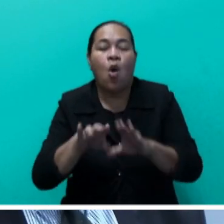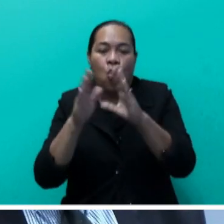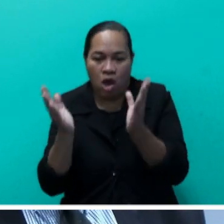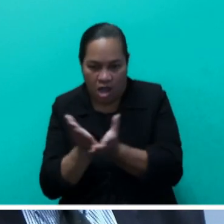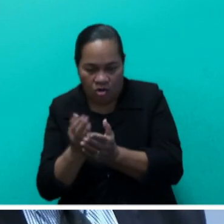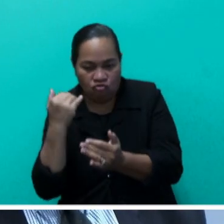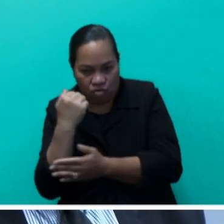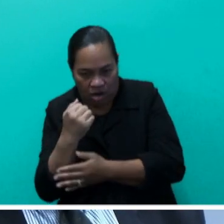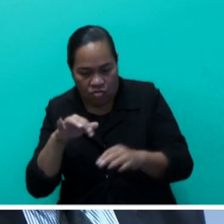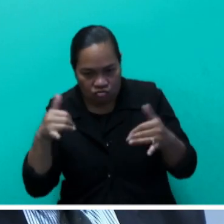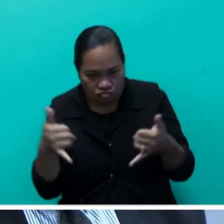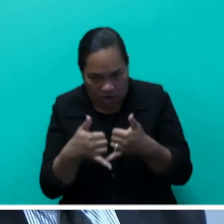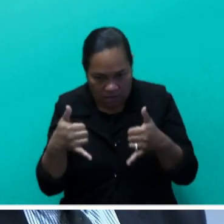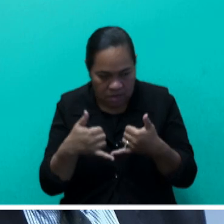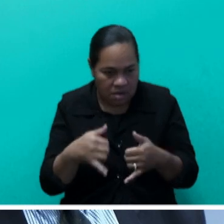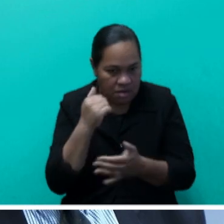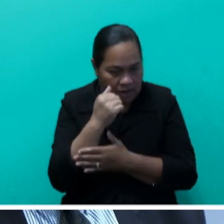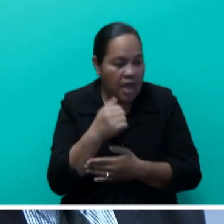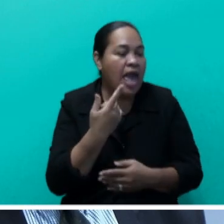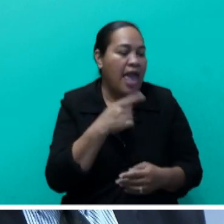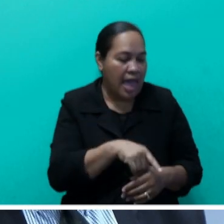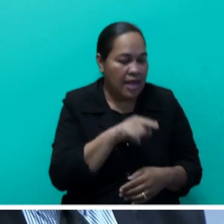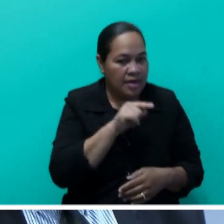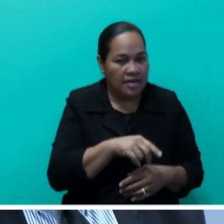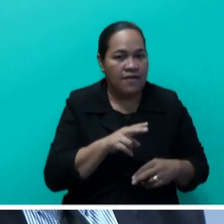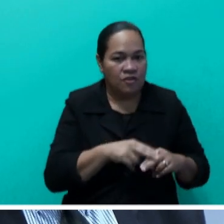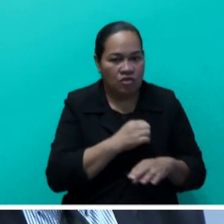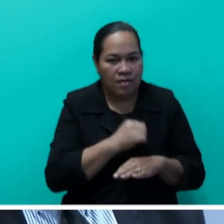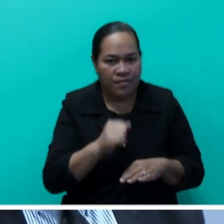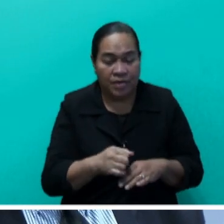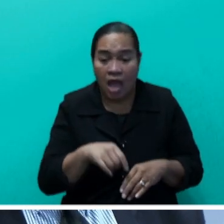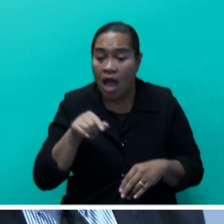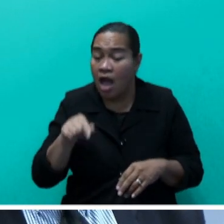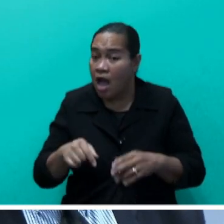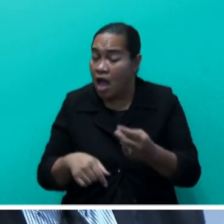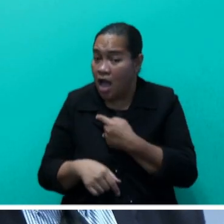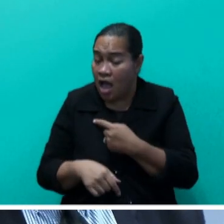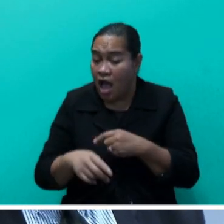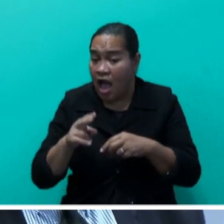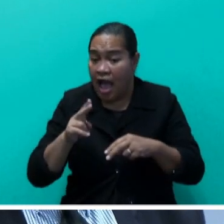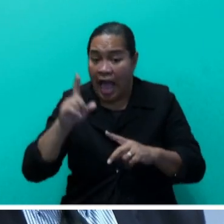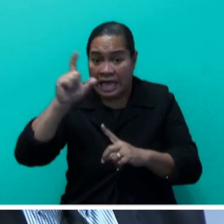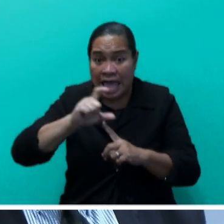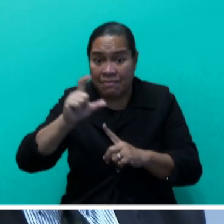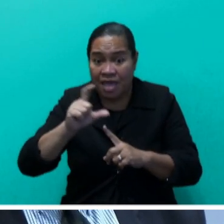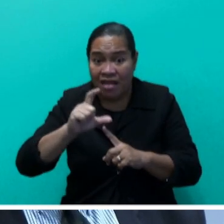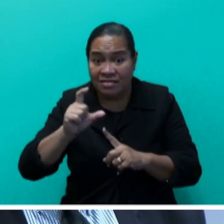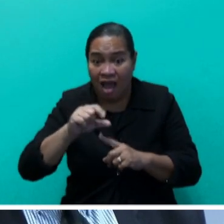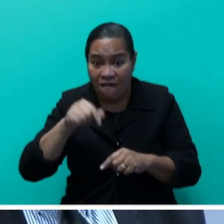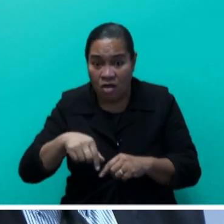and government. On former captain's claims, Honourable Speaker,